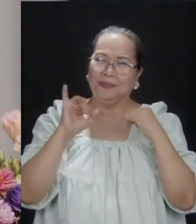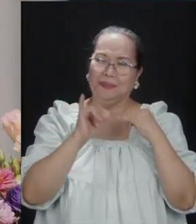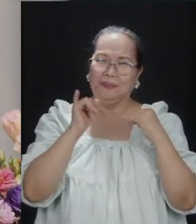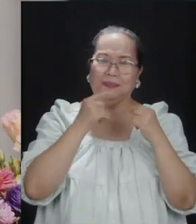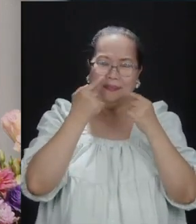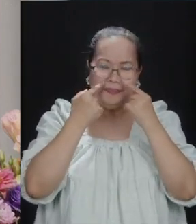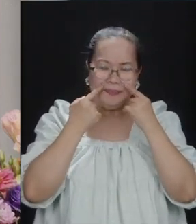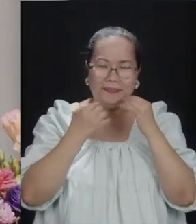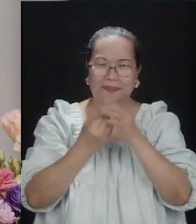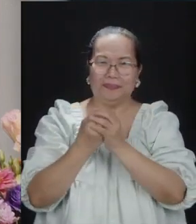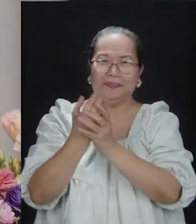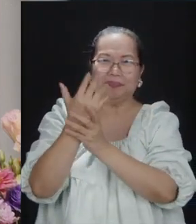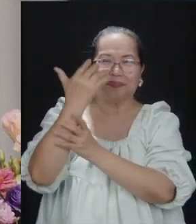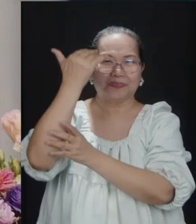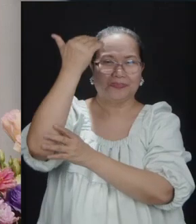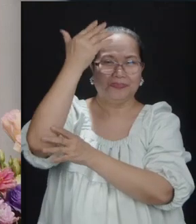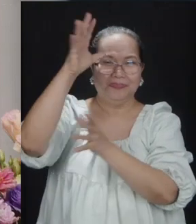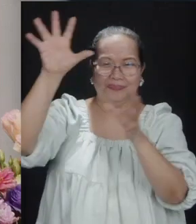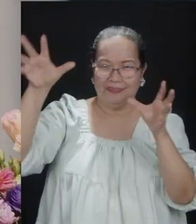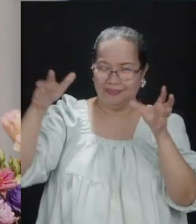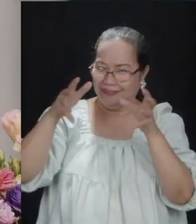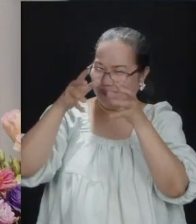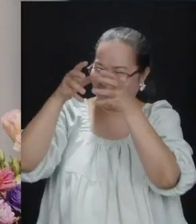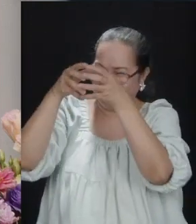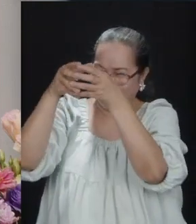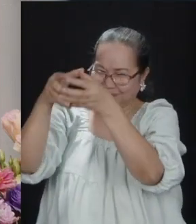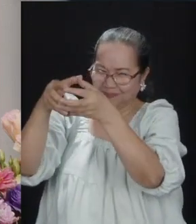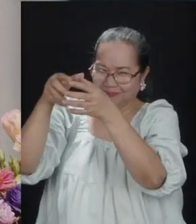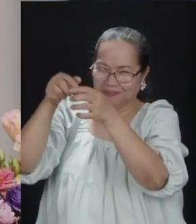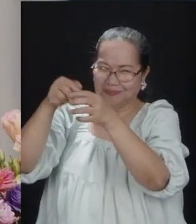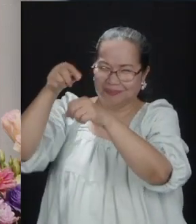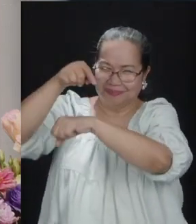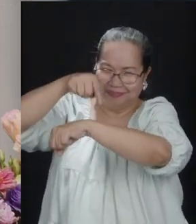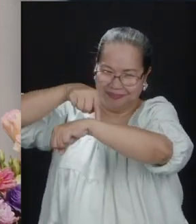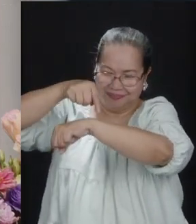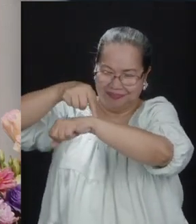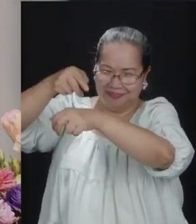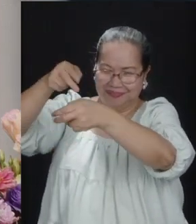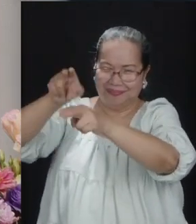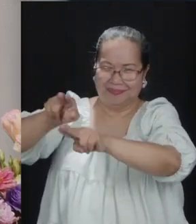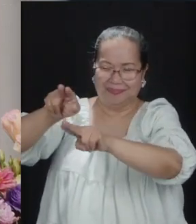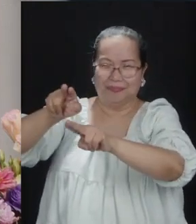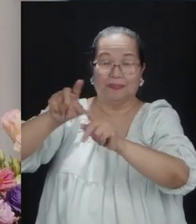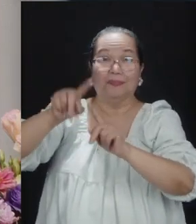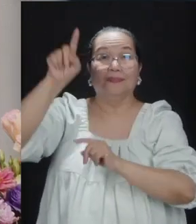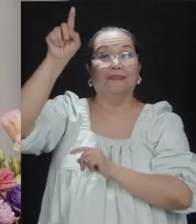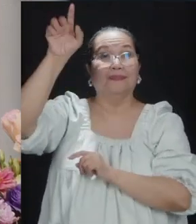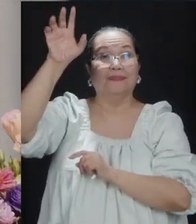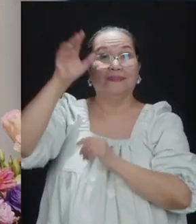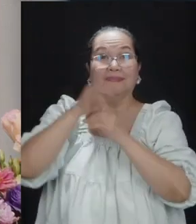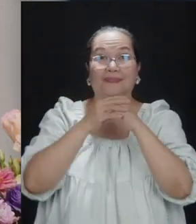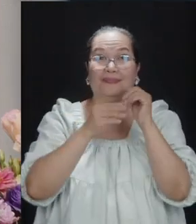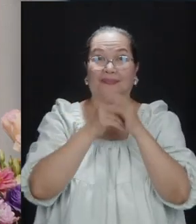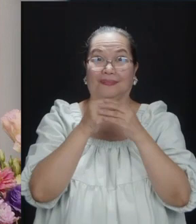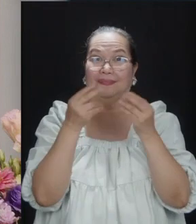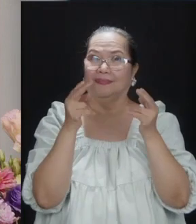during my growing up years were concentrated in that period of time. But then God's comfort came, and as we trusted Him,